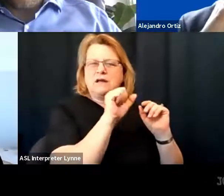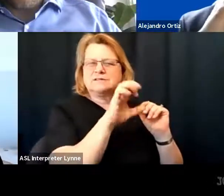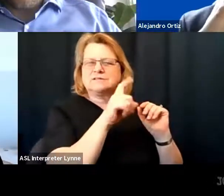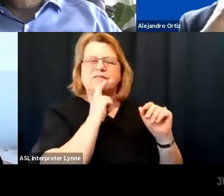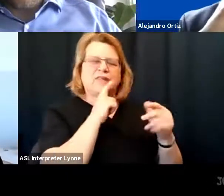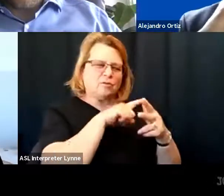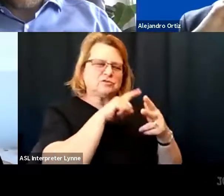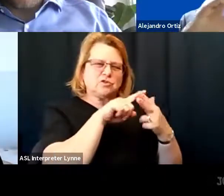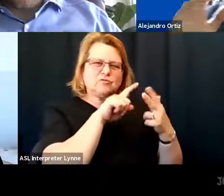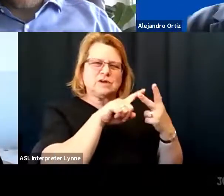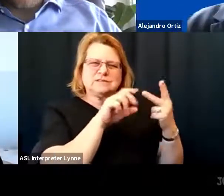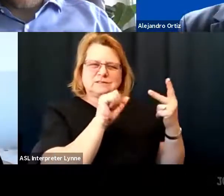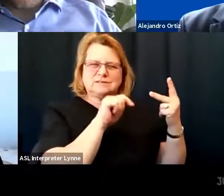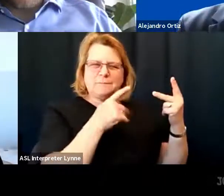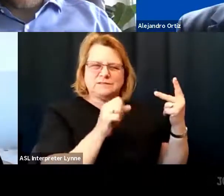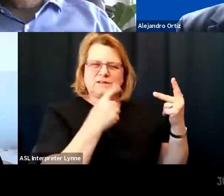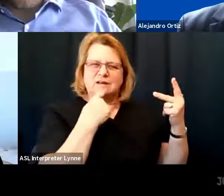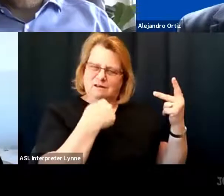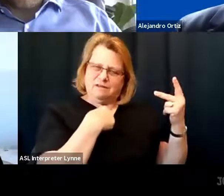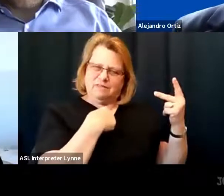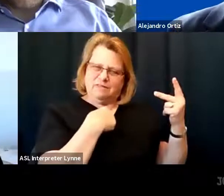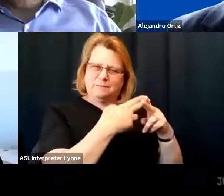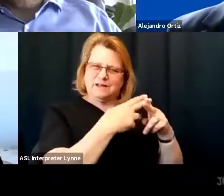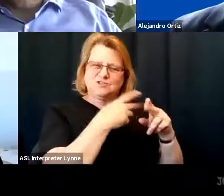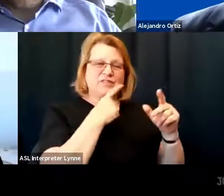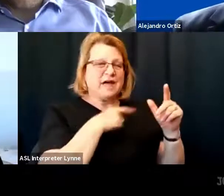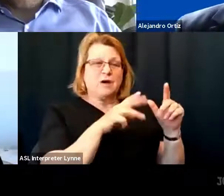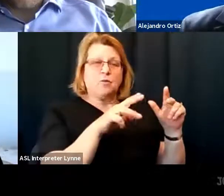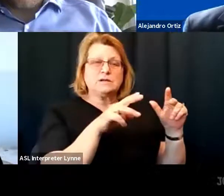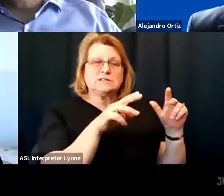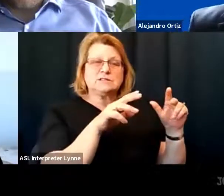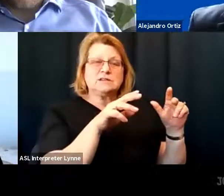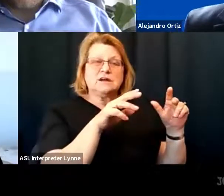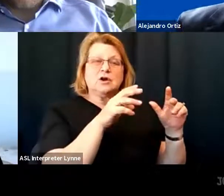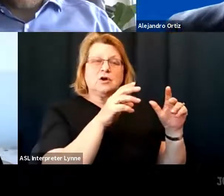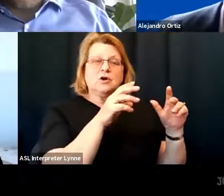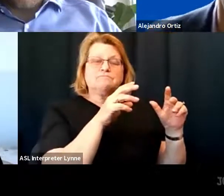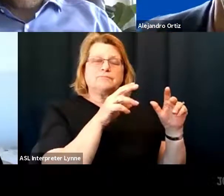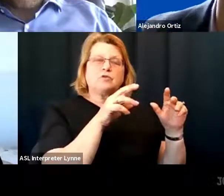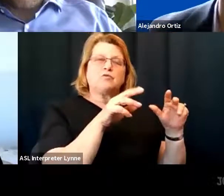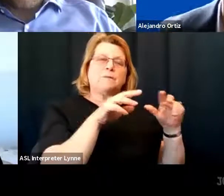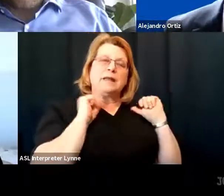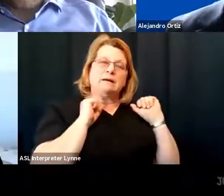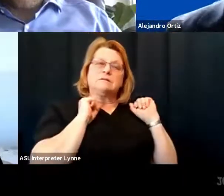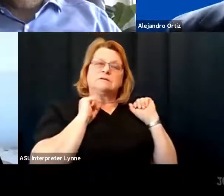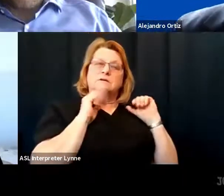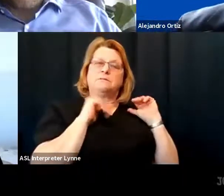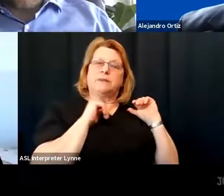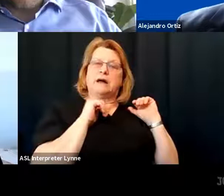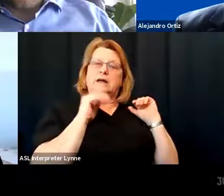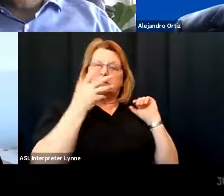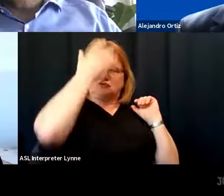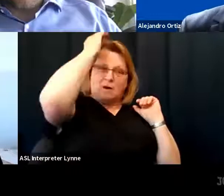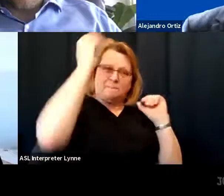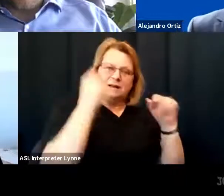that I mentioned. That was repealed by Trump with a new, more onerous to plaintiffs disparate